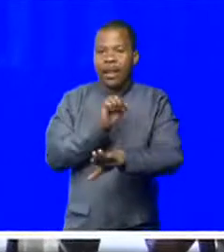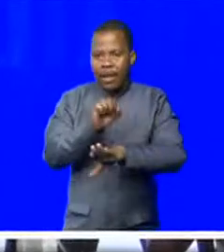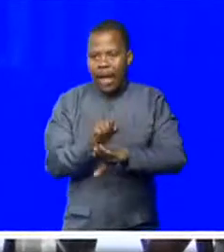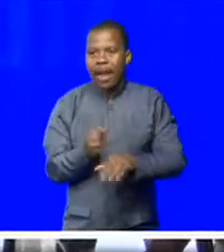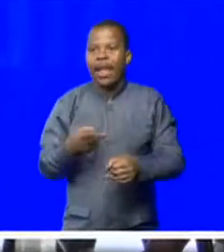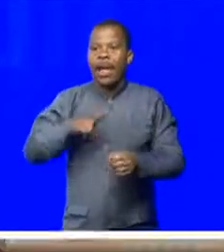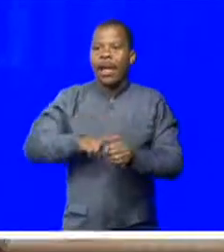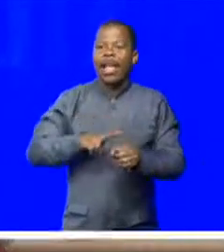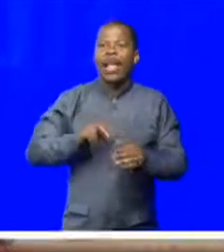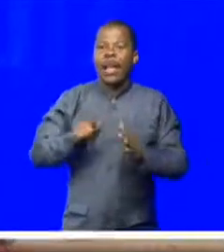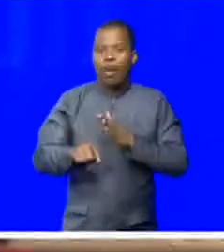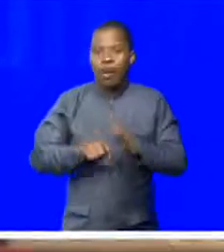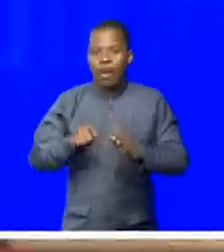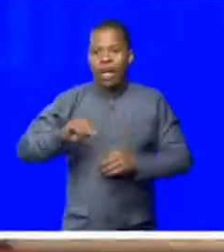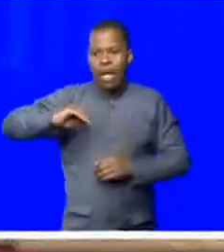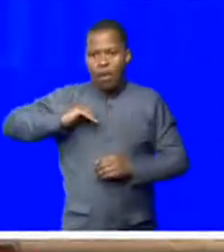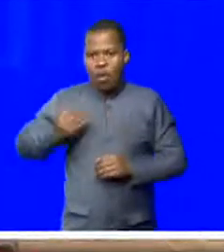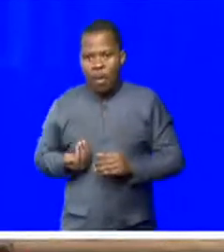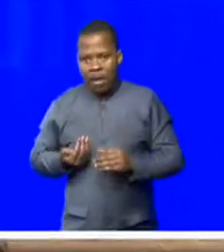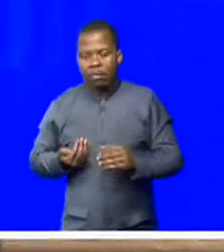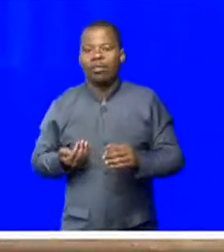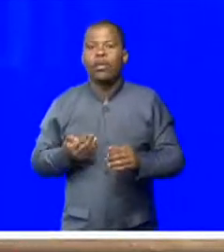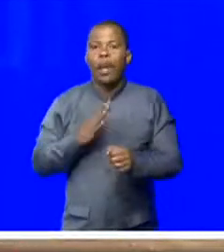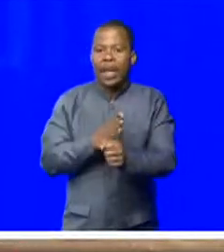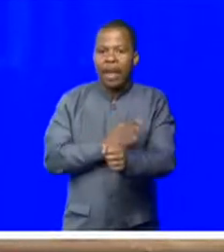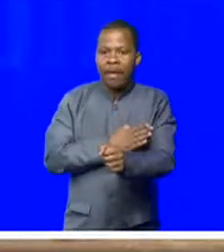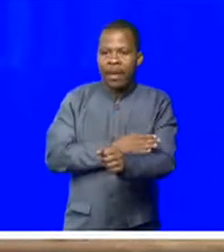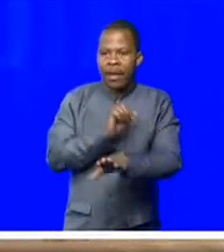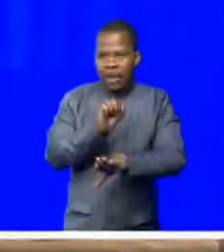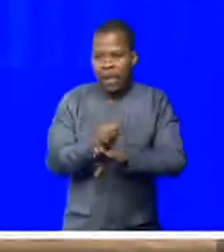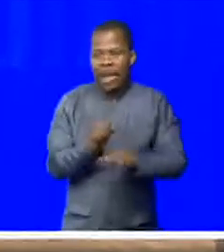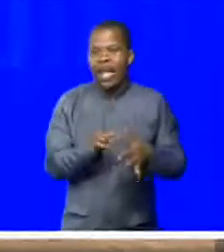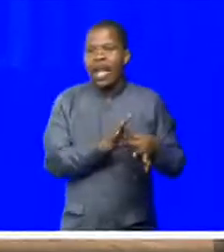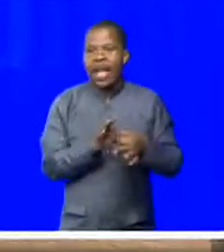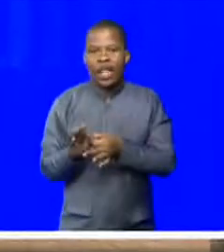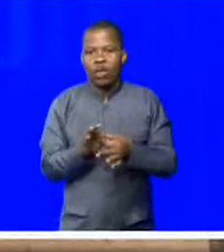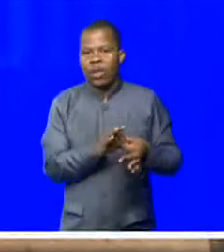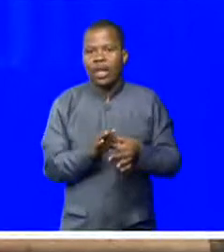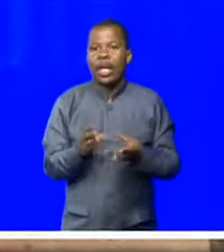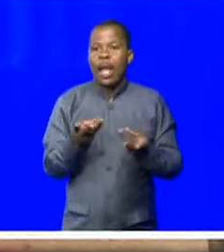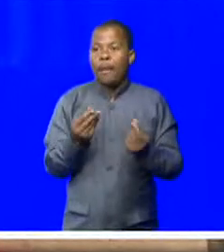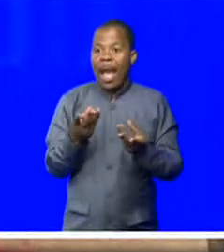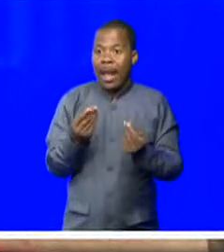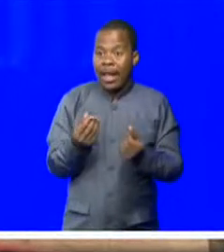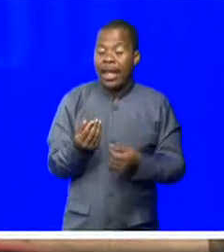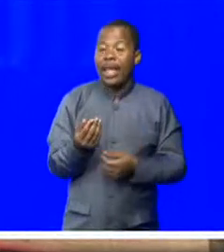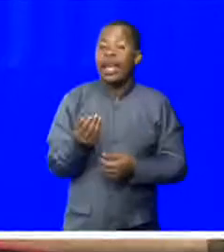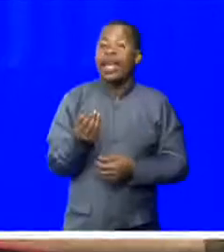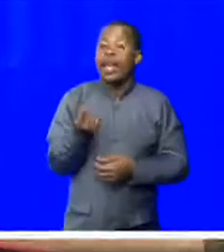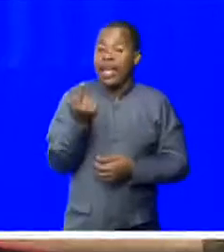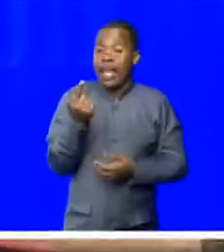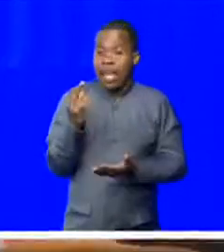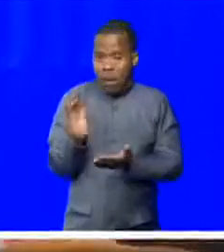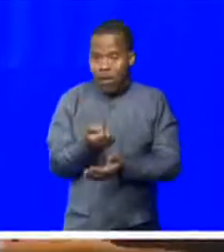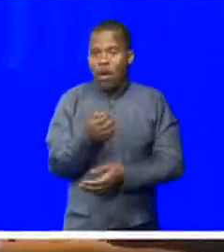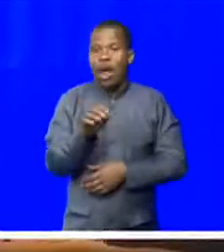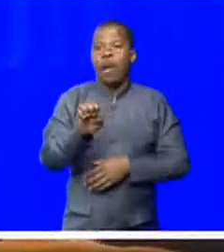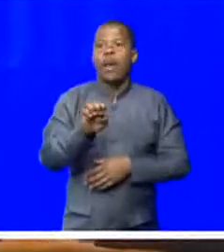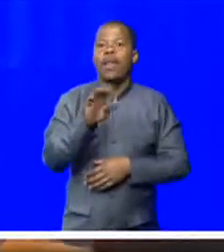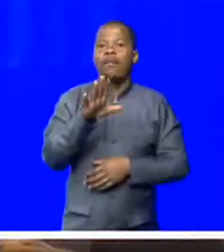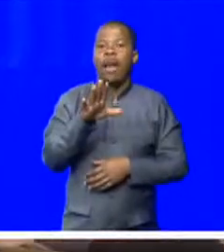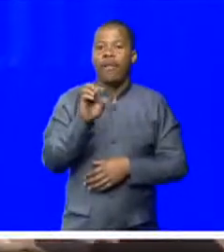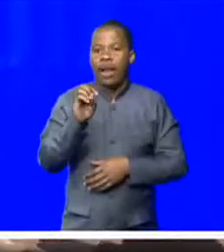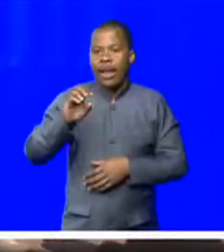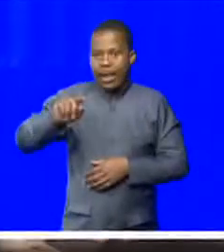project is one of the beneficiaries. Each organization received 500,000 emalangeni. Vukan Bomage